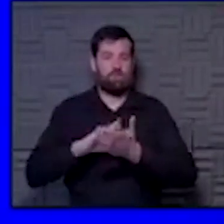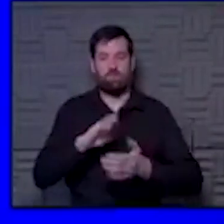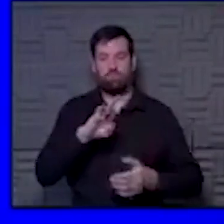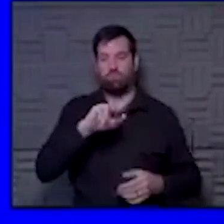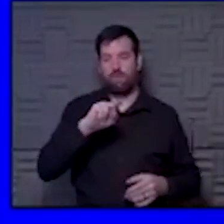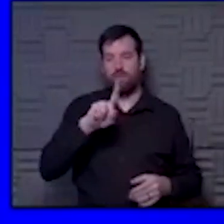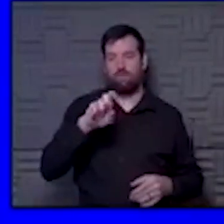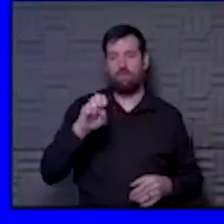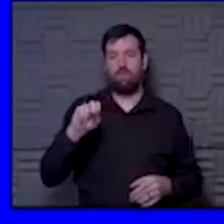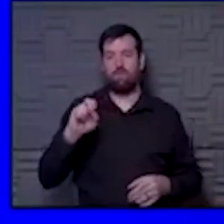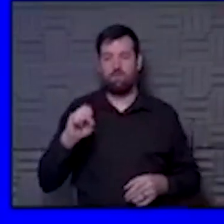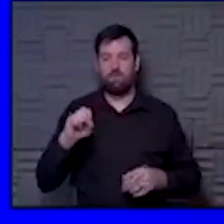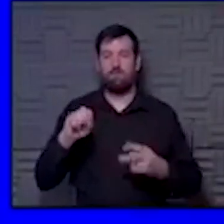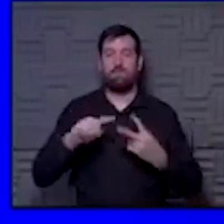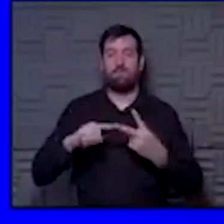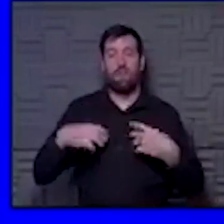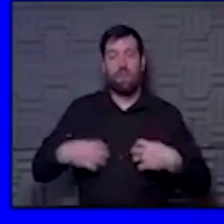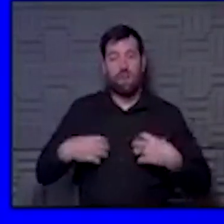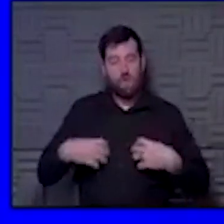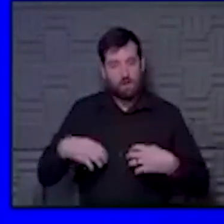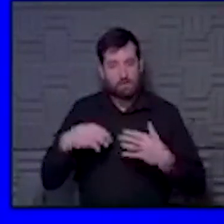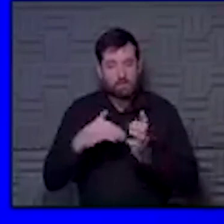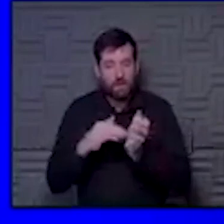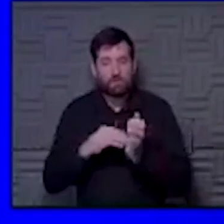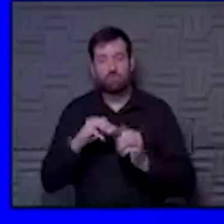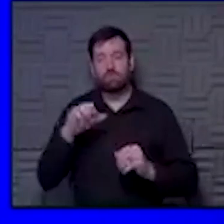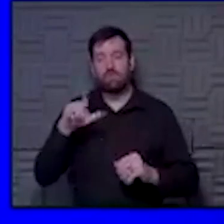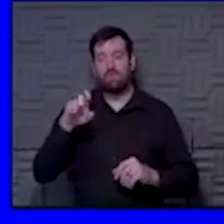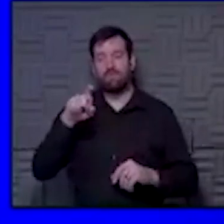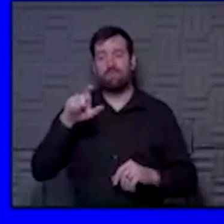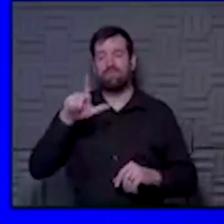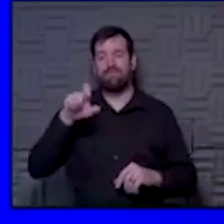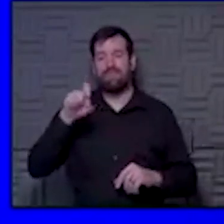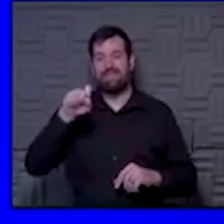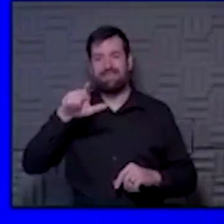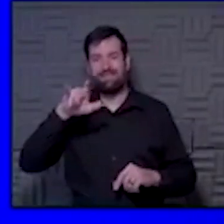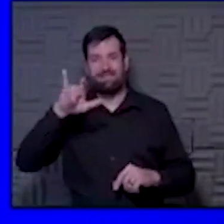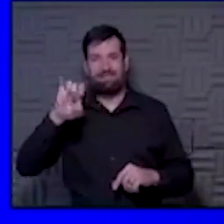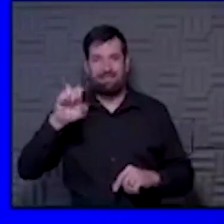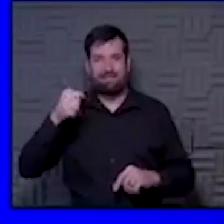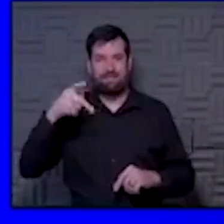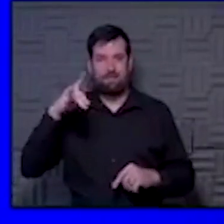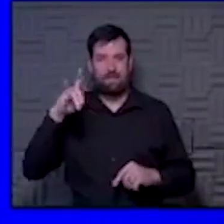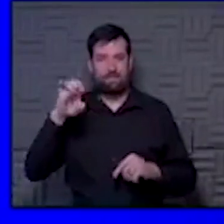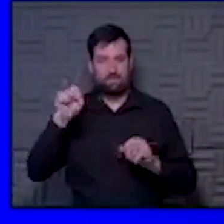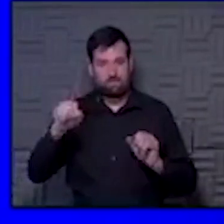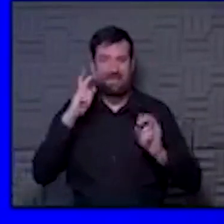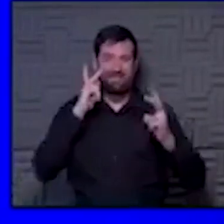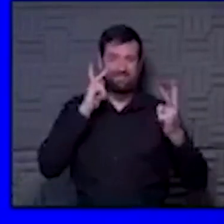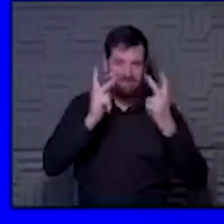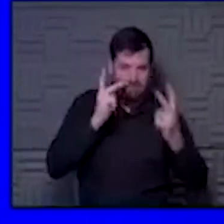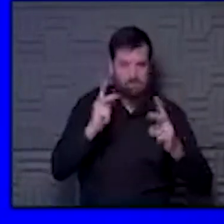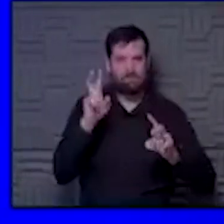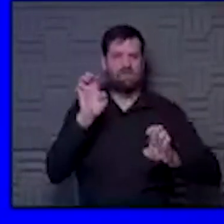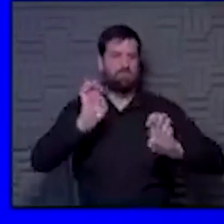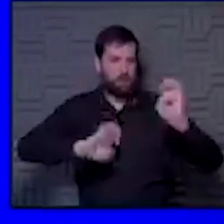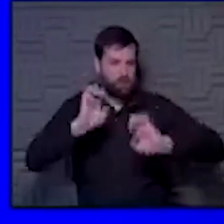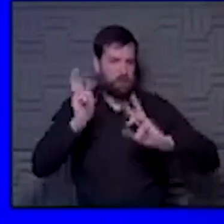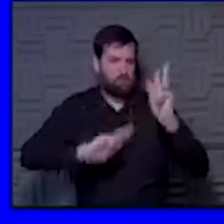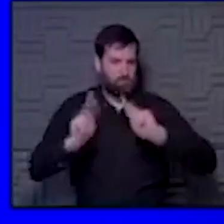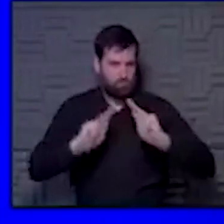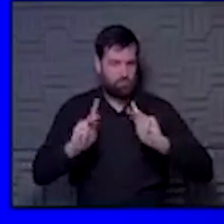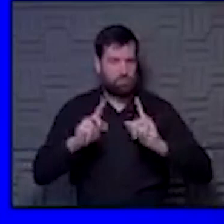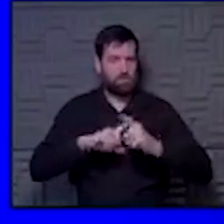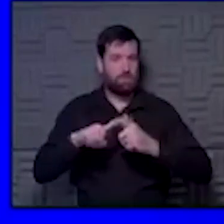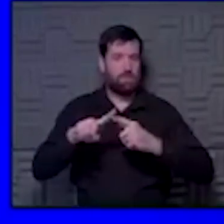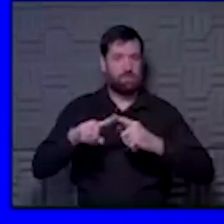Comfort, one of our lung doctors, Dr. Leslie Spikes, in coordination so that we can get people seen and evaluated and get